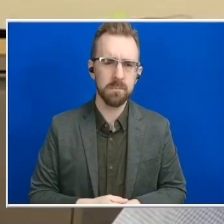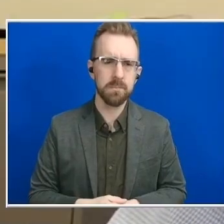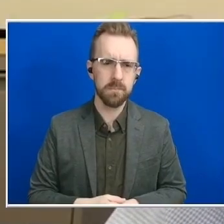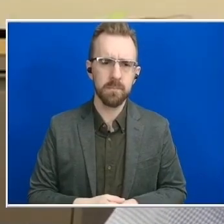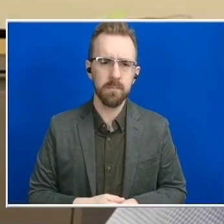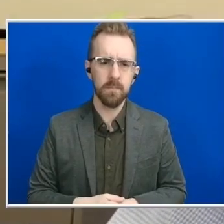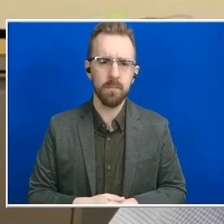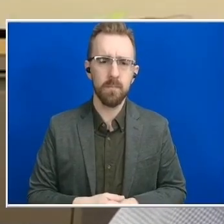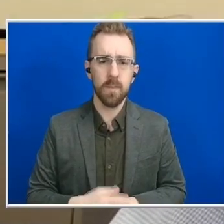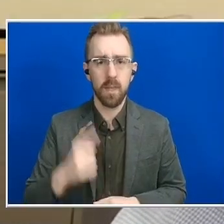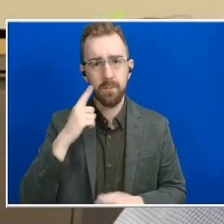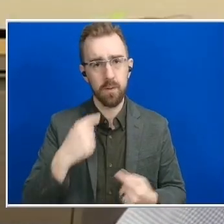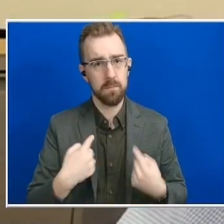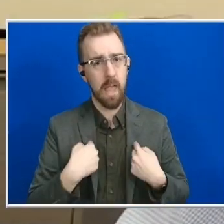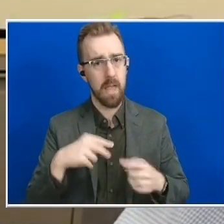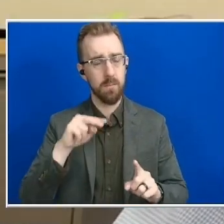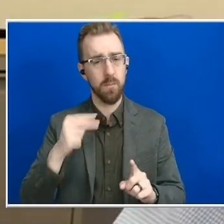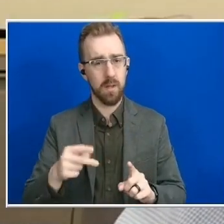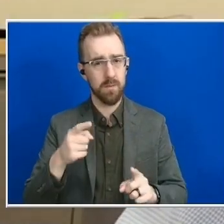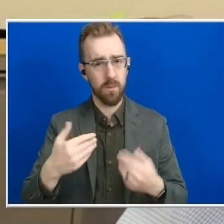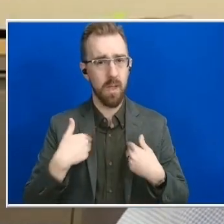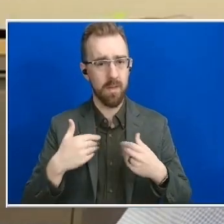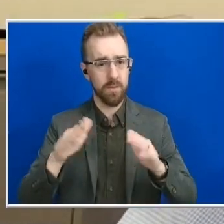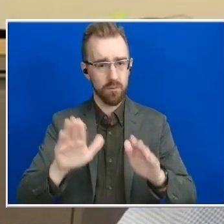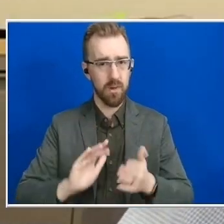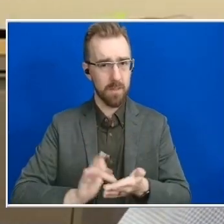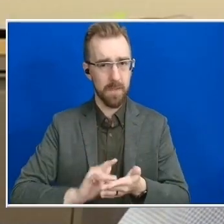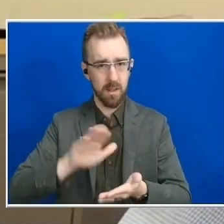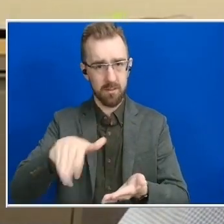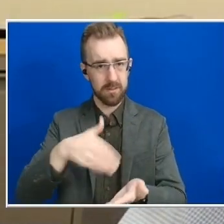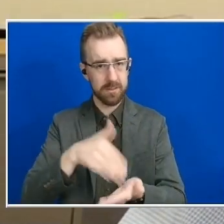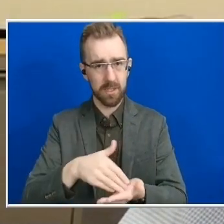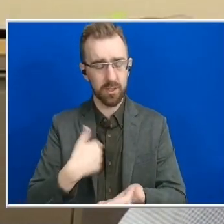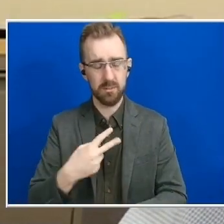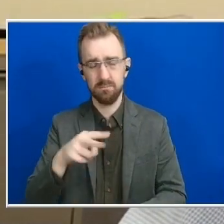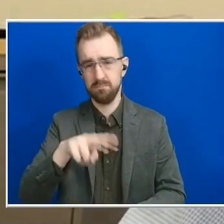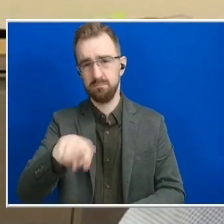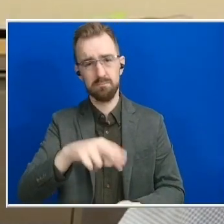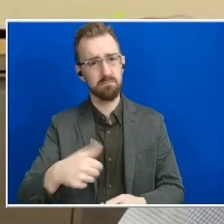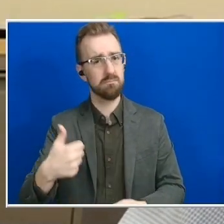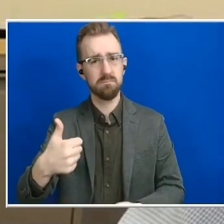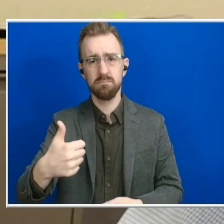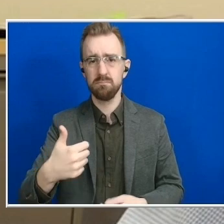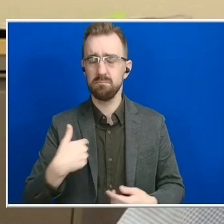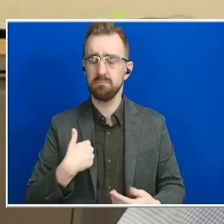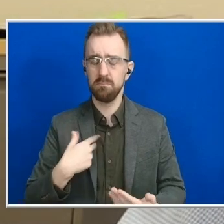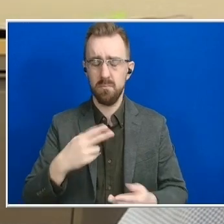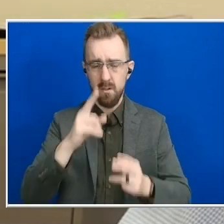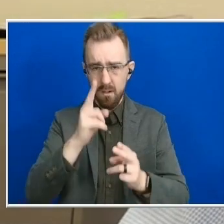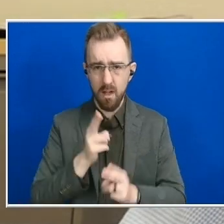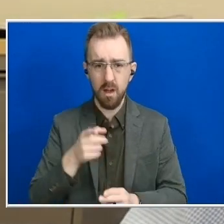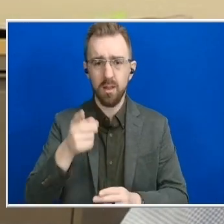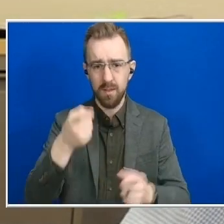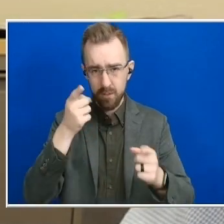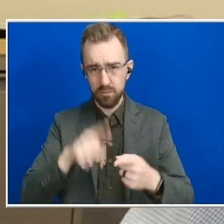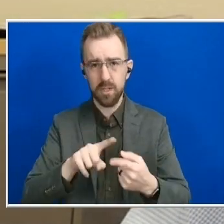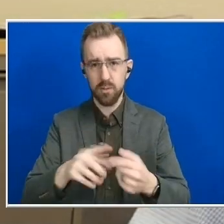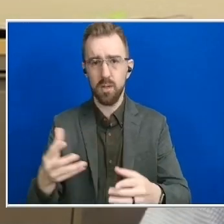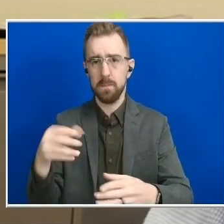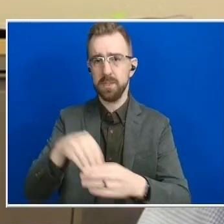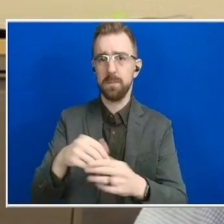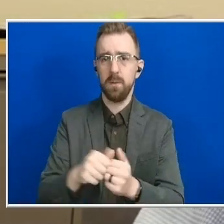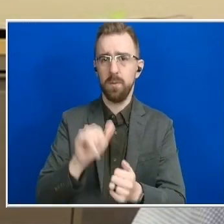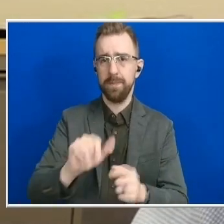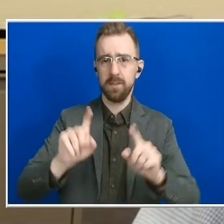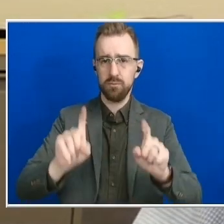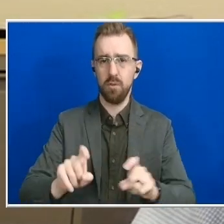From my perspective, you have a great medical center, and we're tremendously honored that they've agreed to participate in this trial,